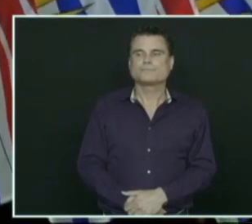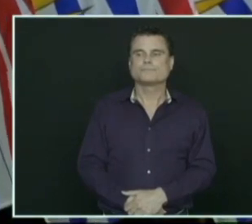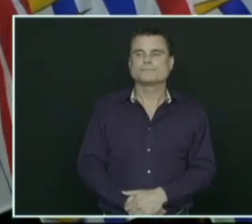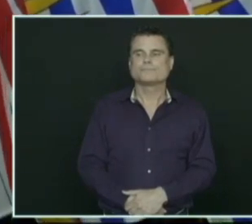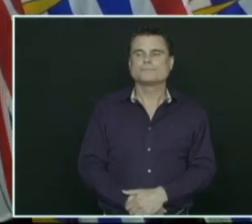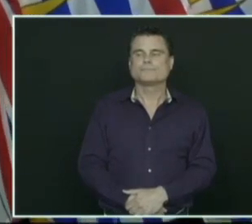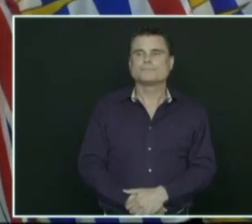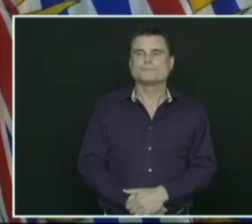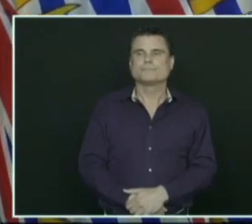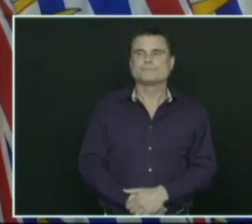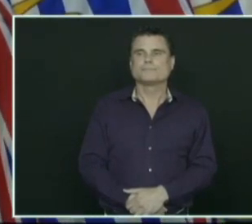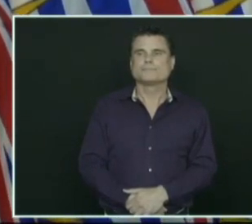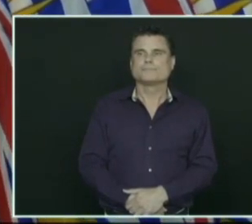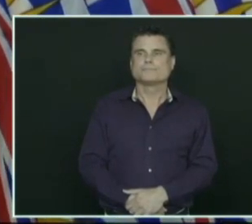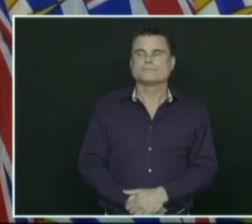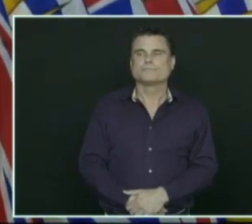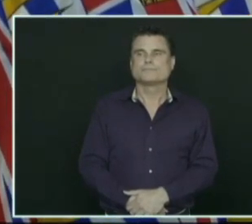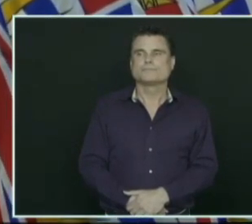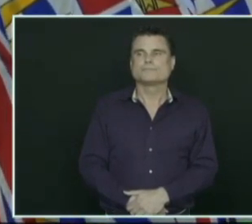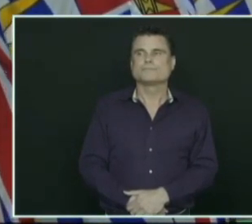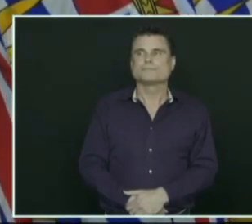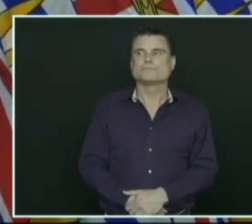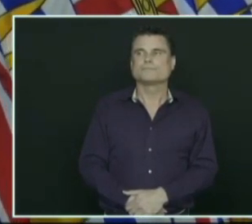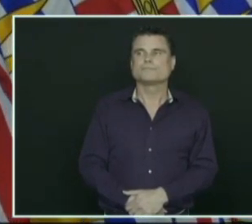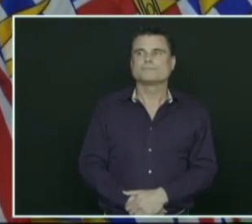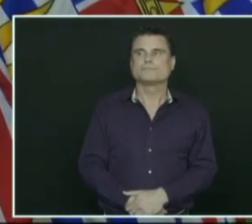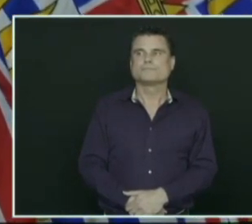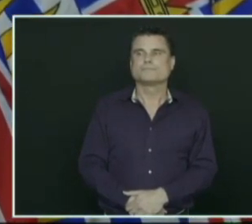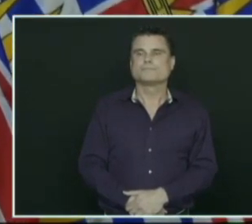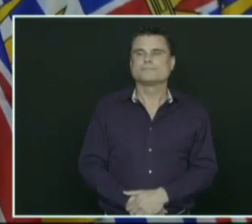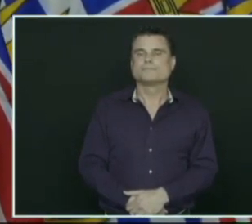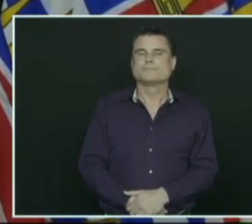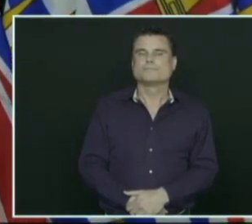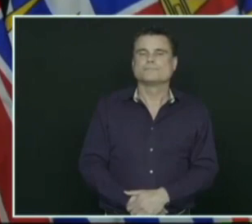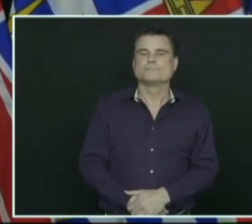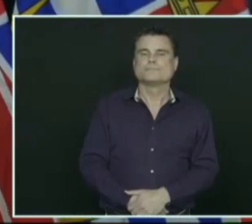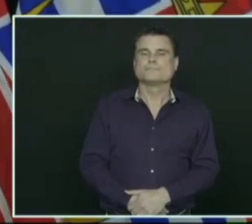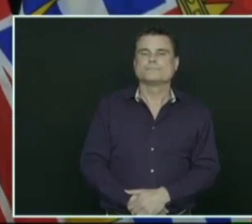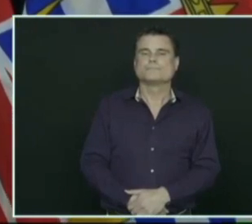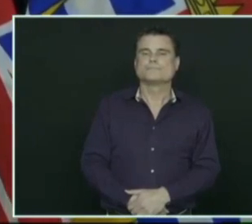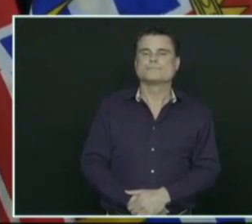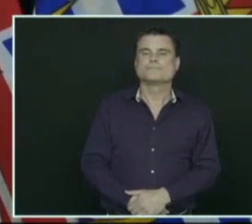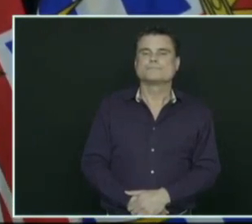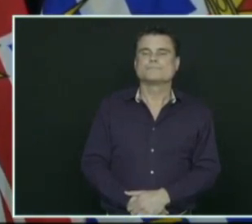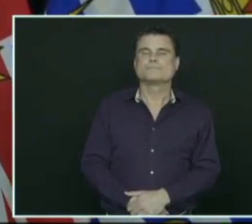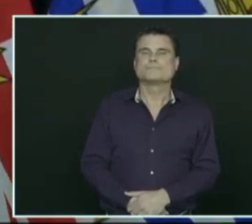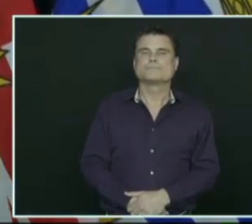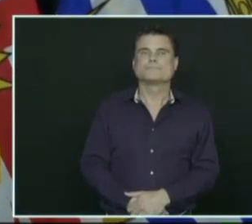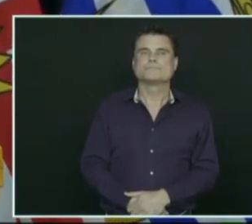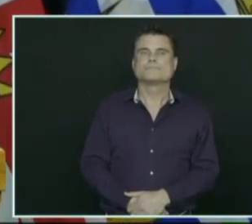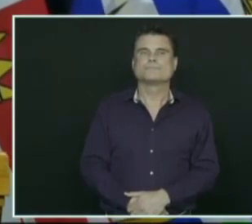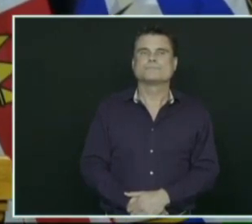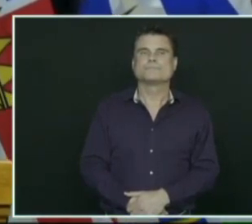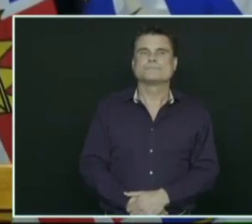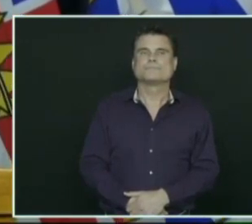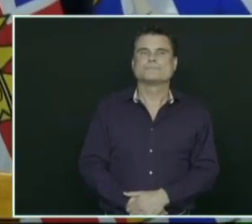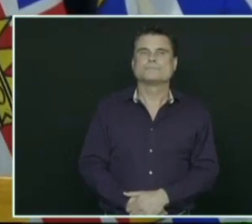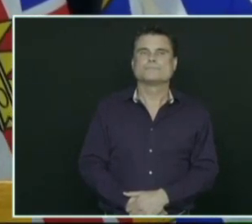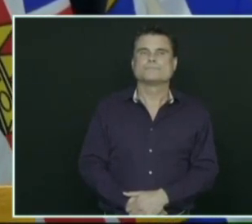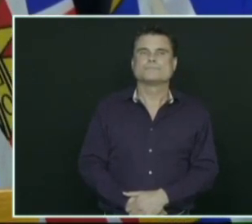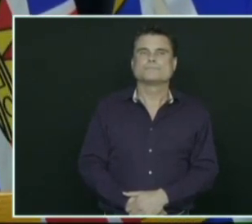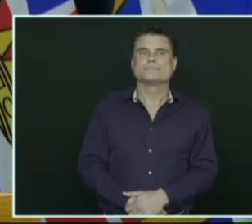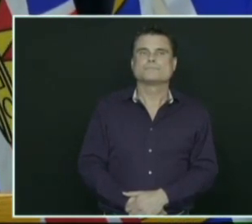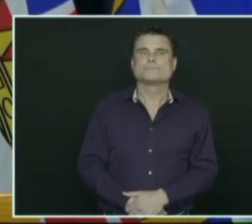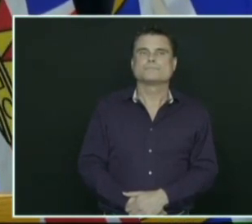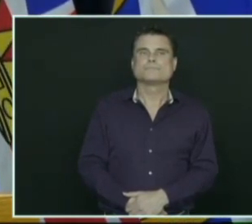the Songhees and the Esquimalt First Nation. Tomorrow and Wednesday we'll be briefing at 3 o'clock here in Victoria.